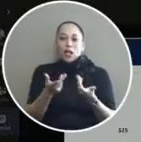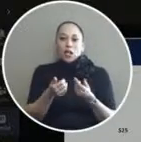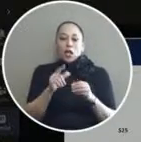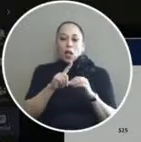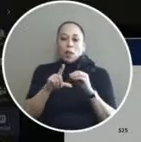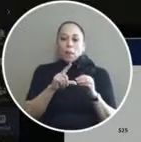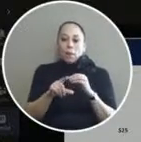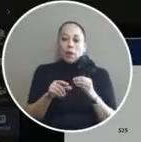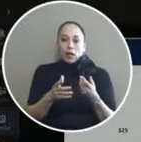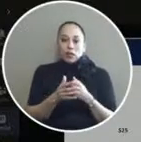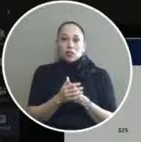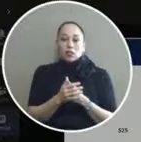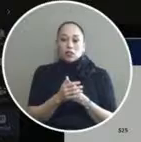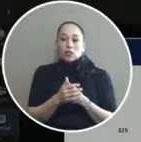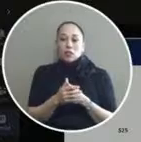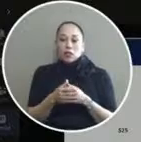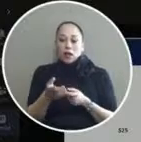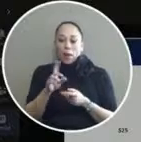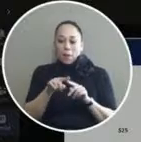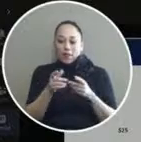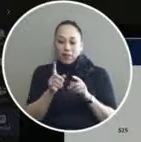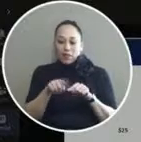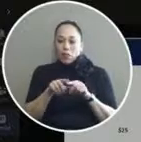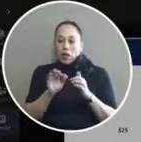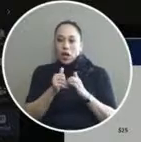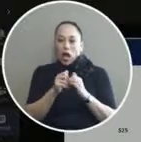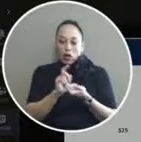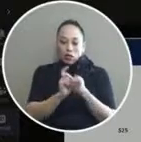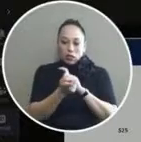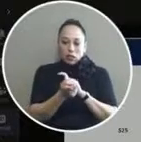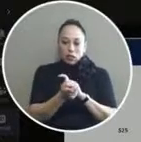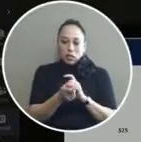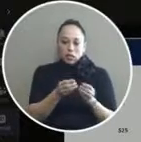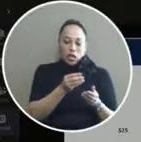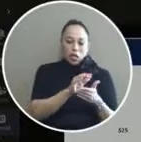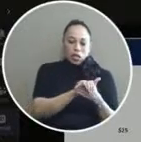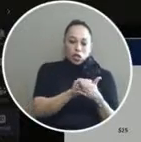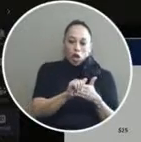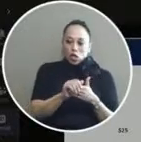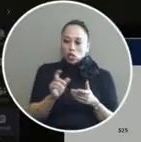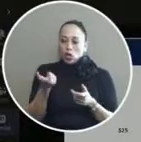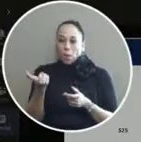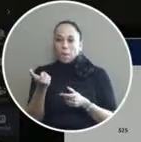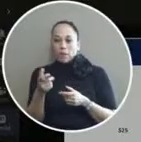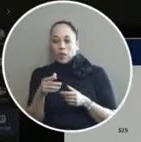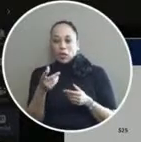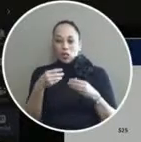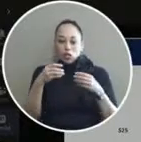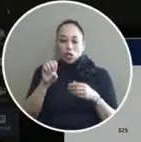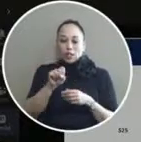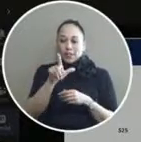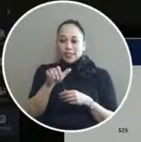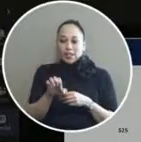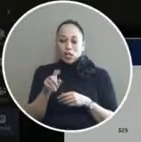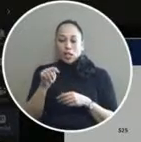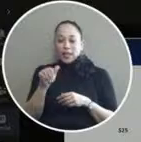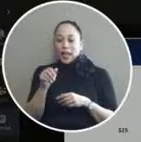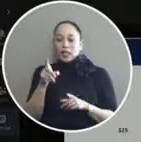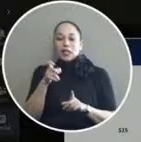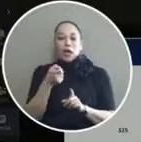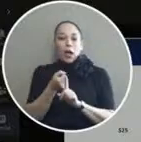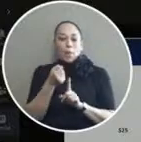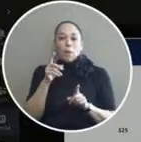spend. They have less pesos to spend in comparison to the dollars that they can spend in El Paso. So again, retail sales taxes will be also impacted as